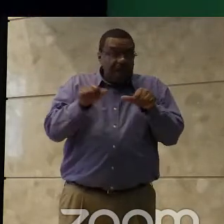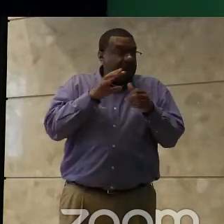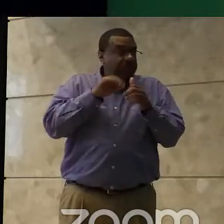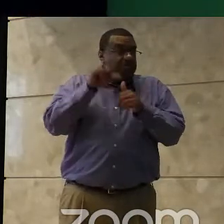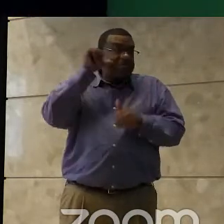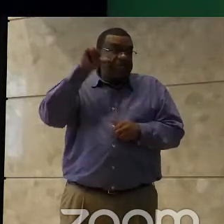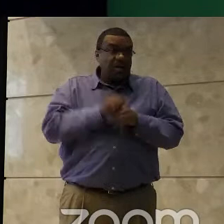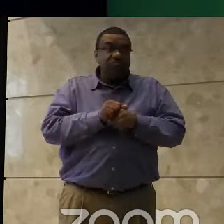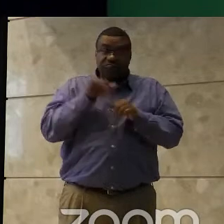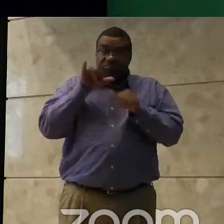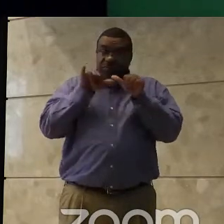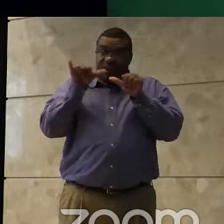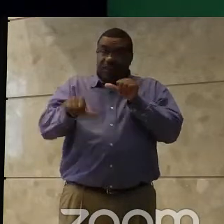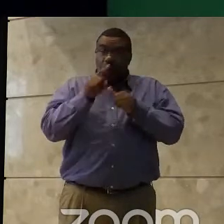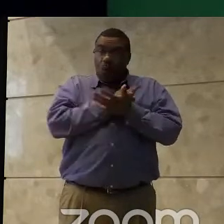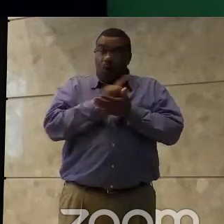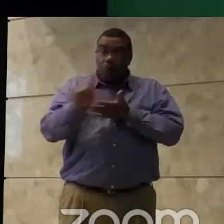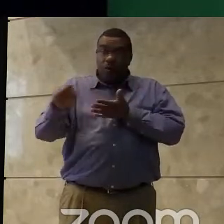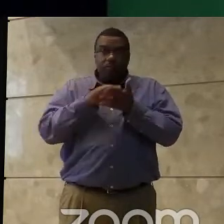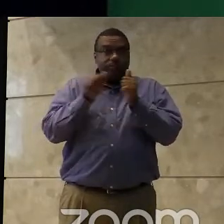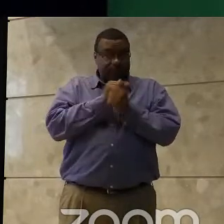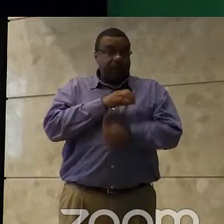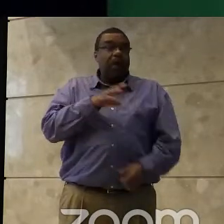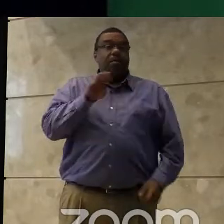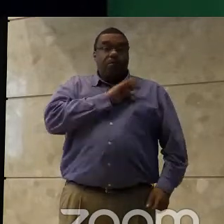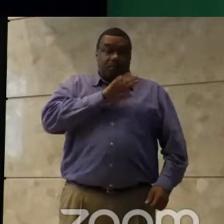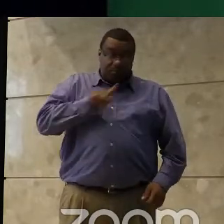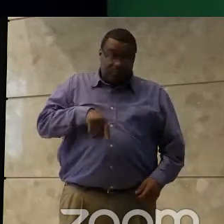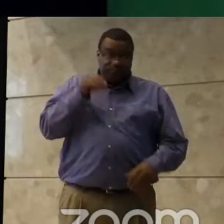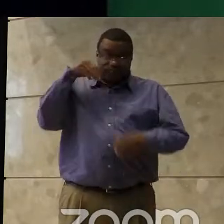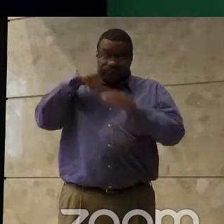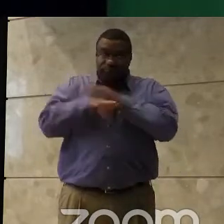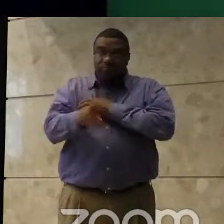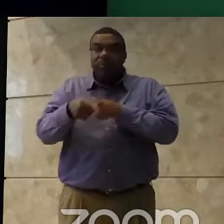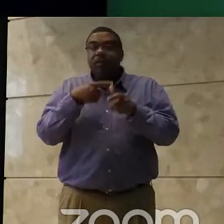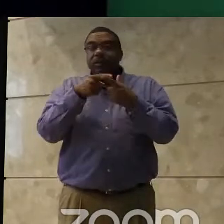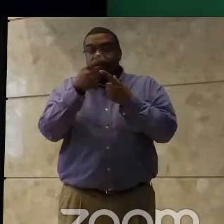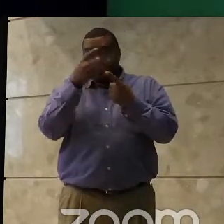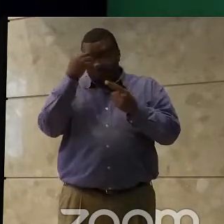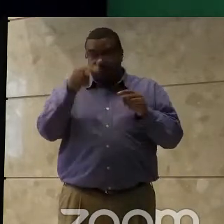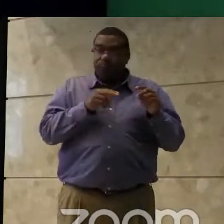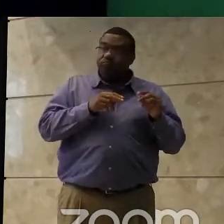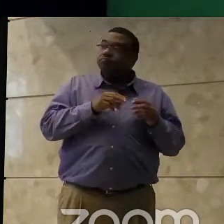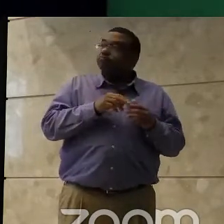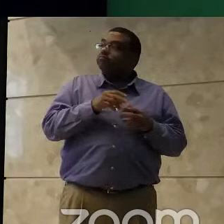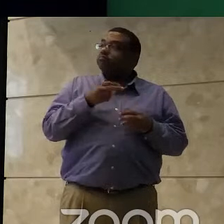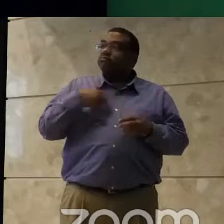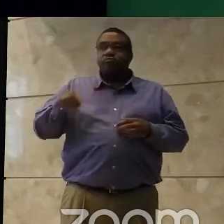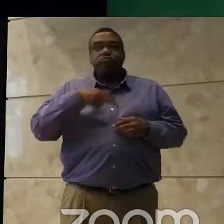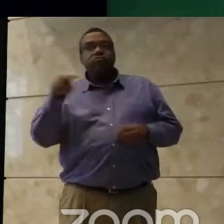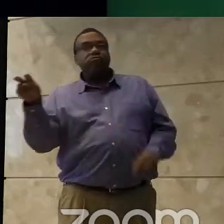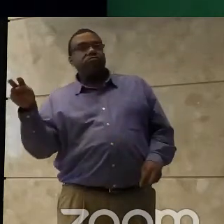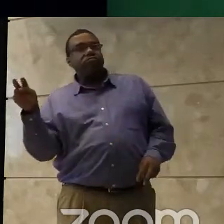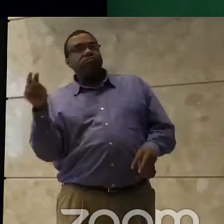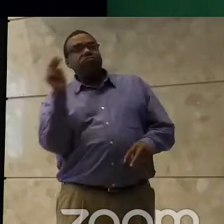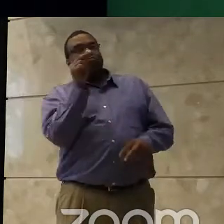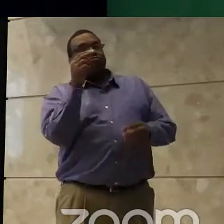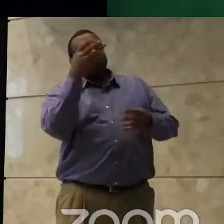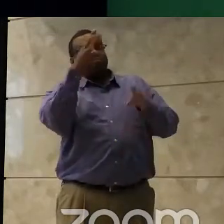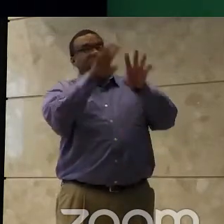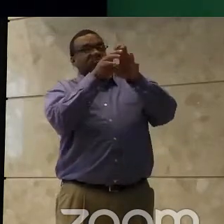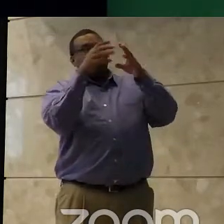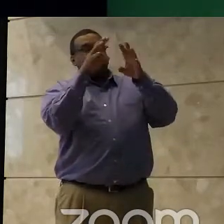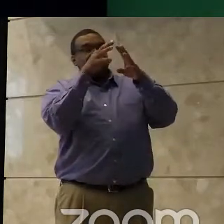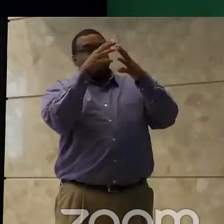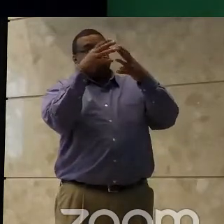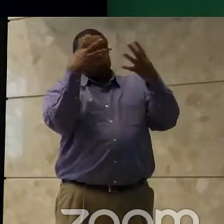week. But in the middle of the week, Dr. King came in and he looked, we looking out the jailhouse and all our